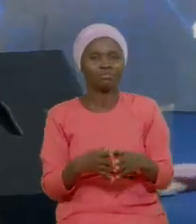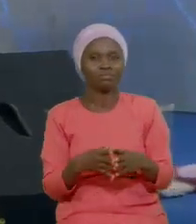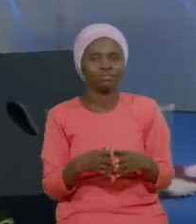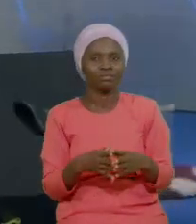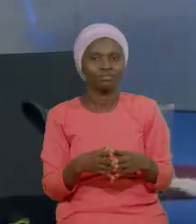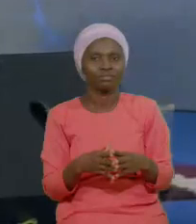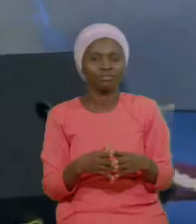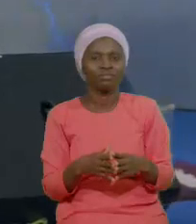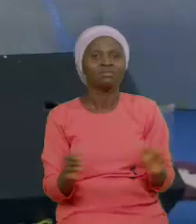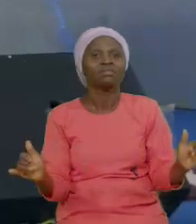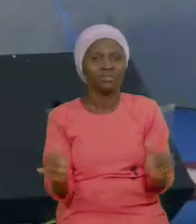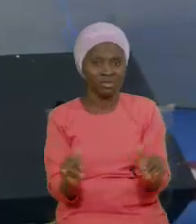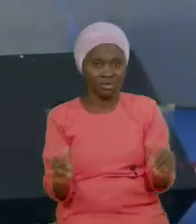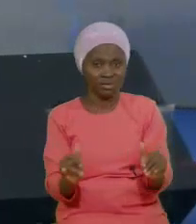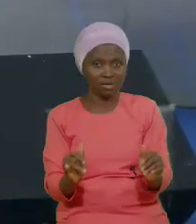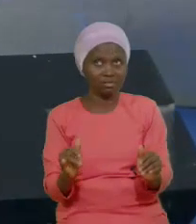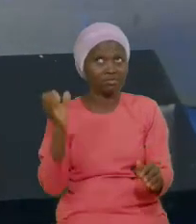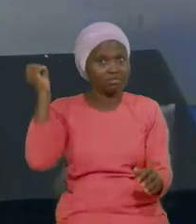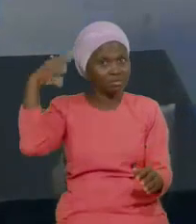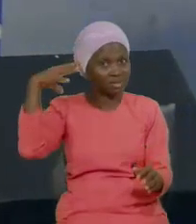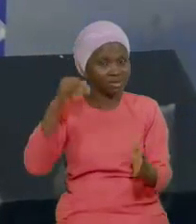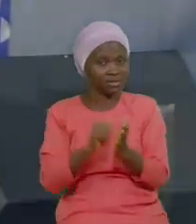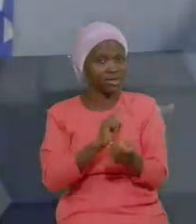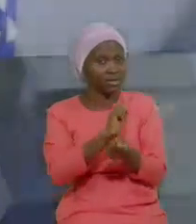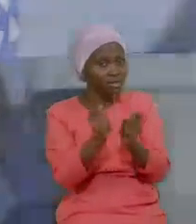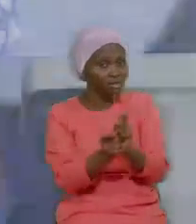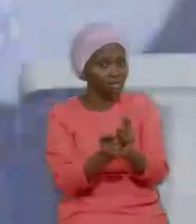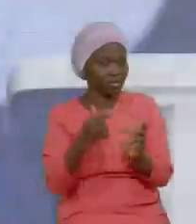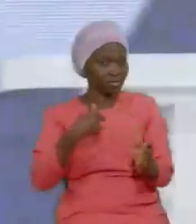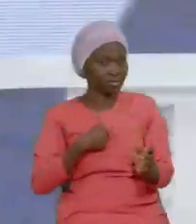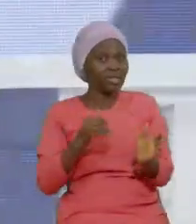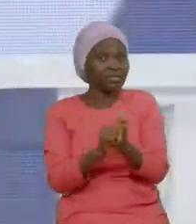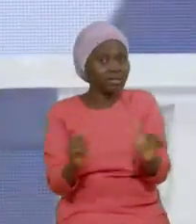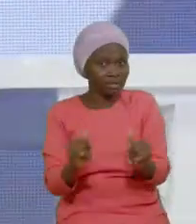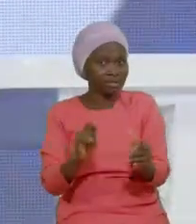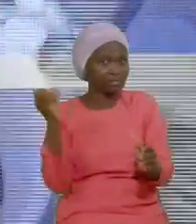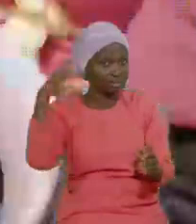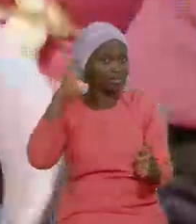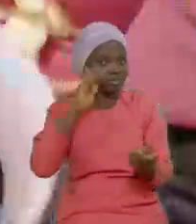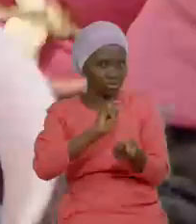same grace that changed me, that same grace will change you.